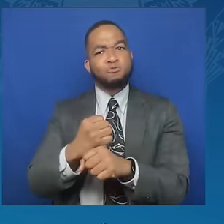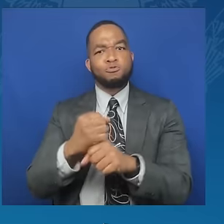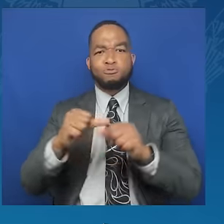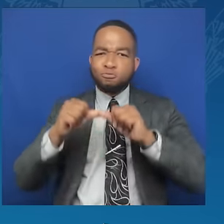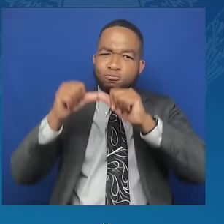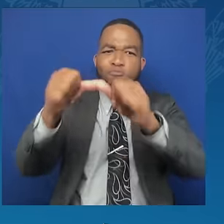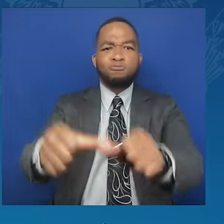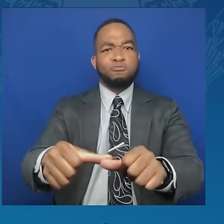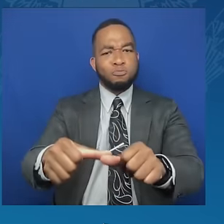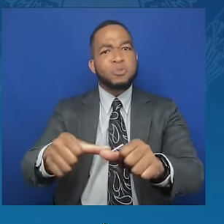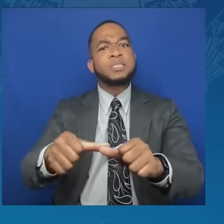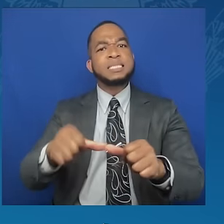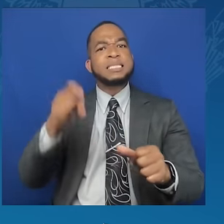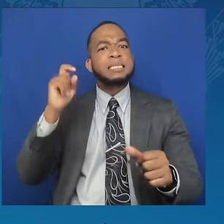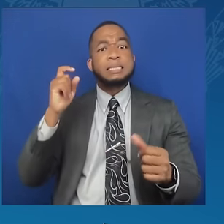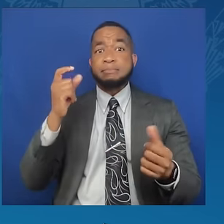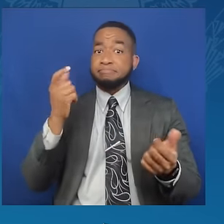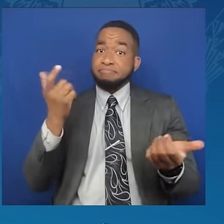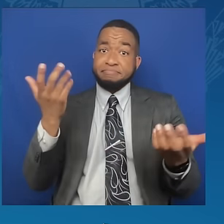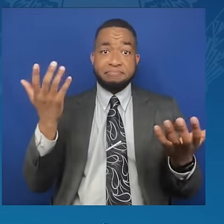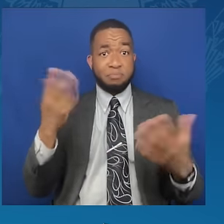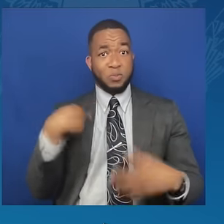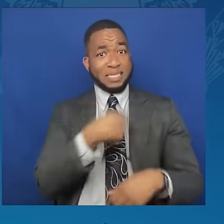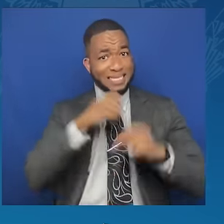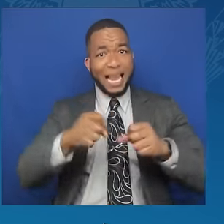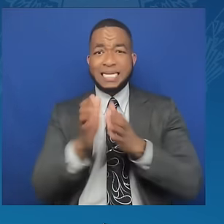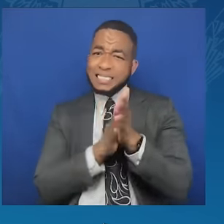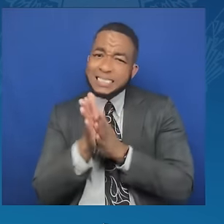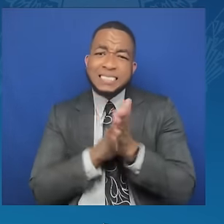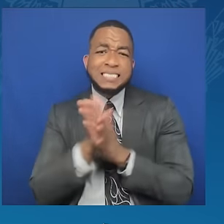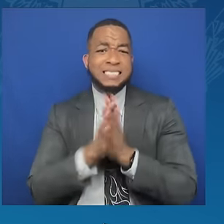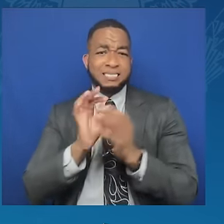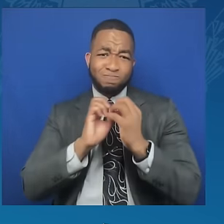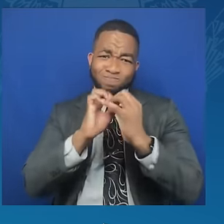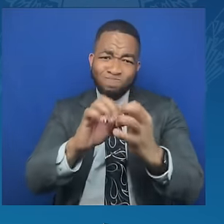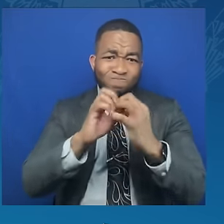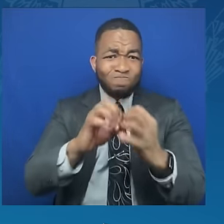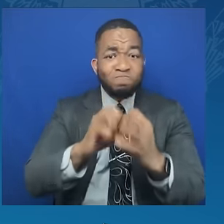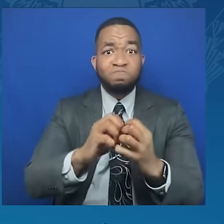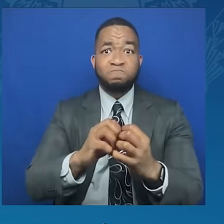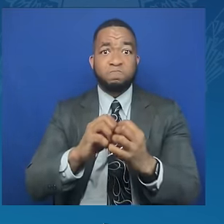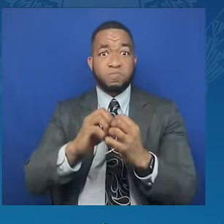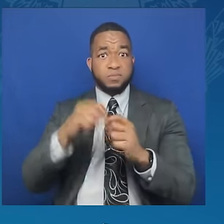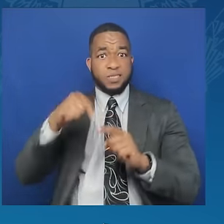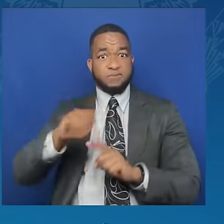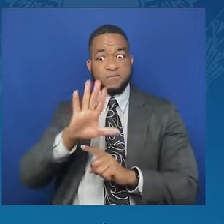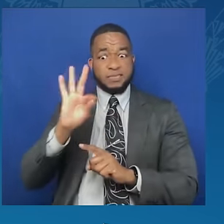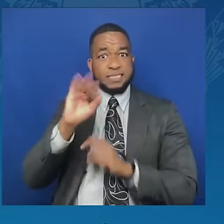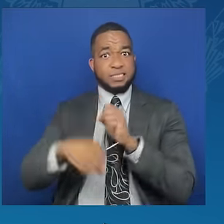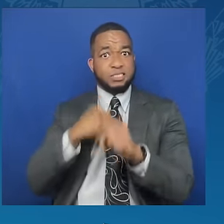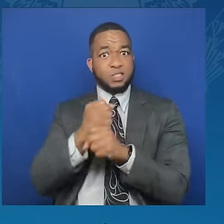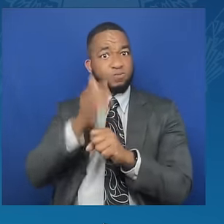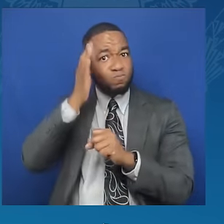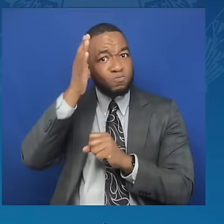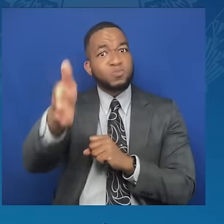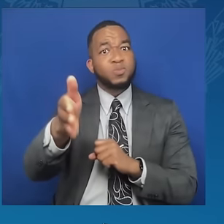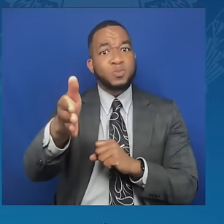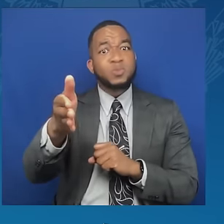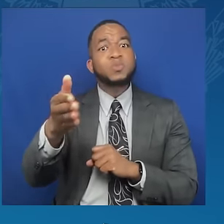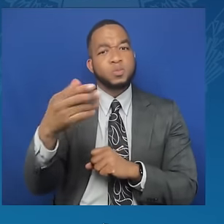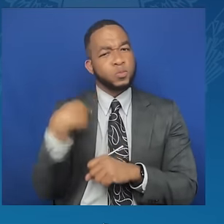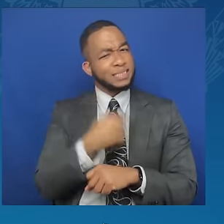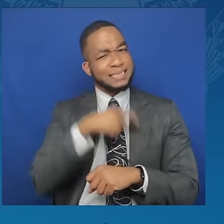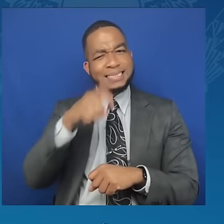burning. 59 years from now, may they say we never let the light fade in our quest for a nation of greater